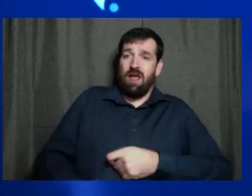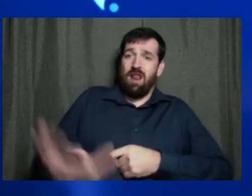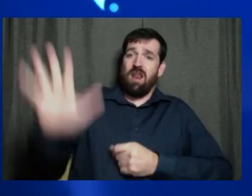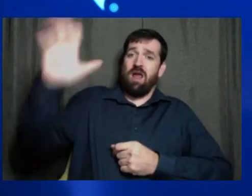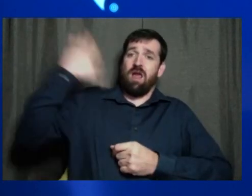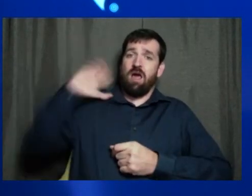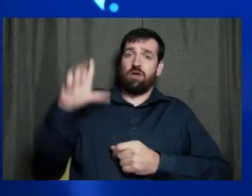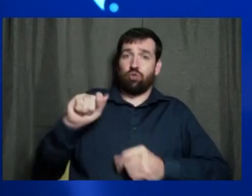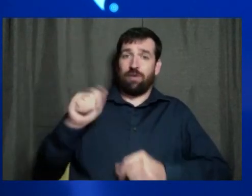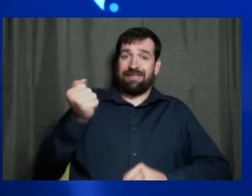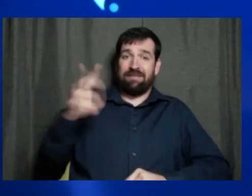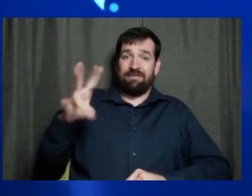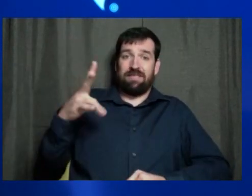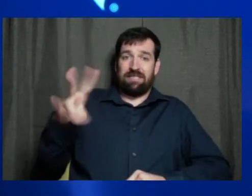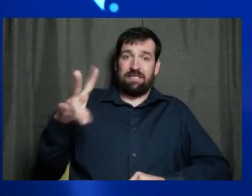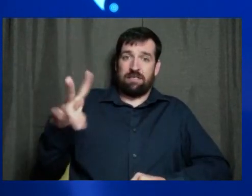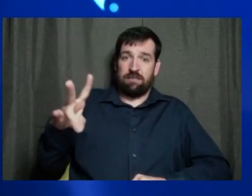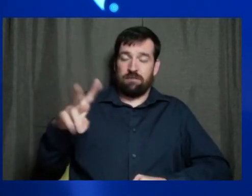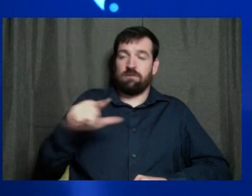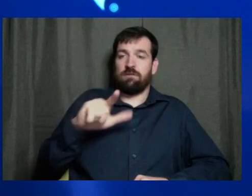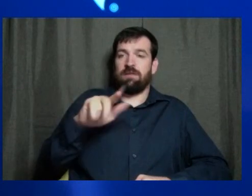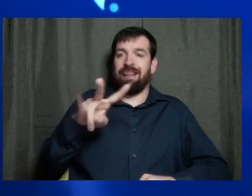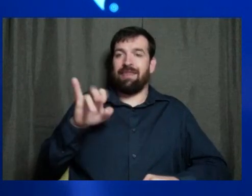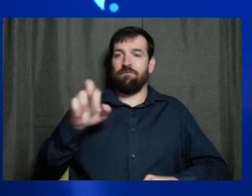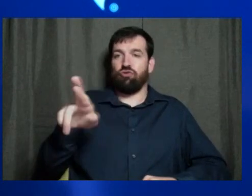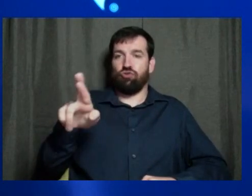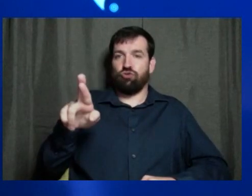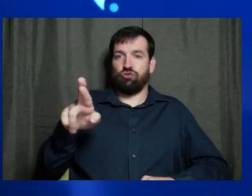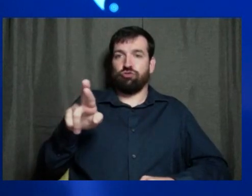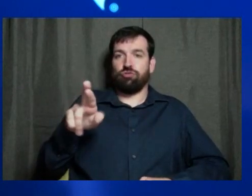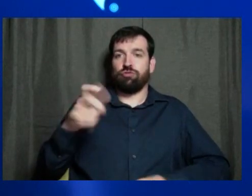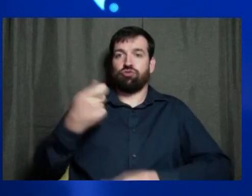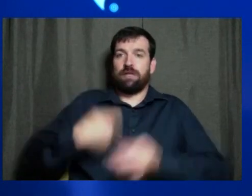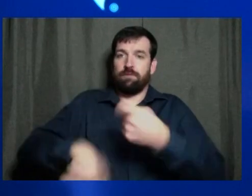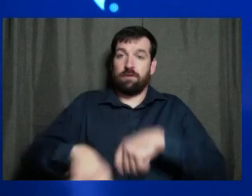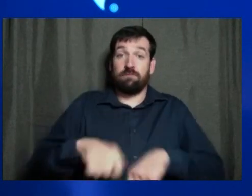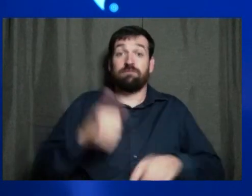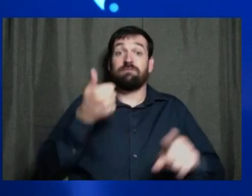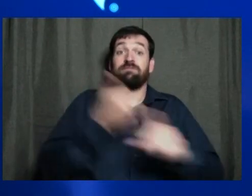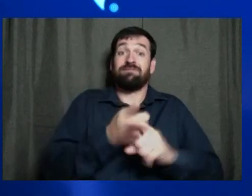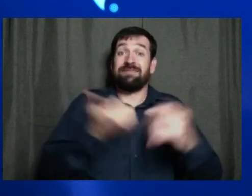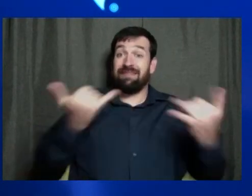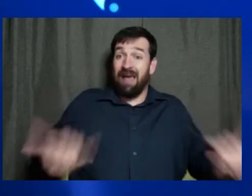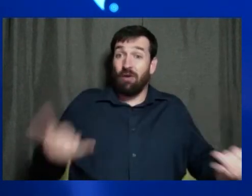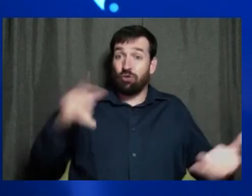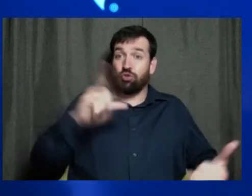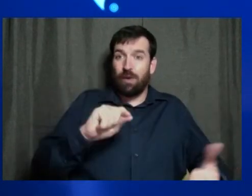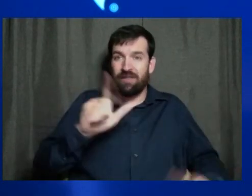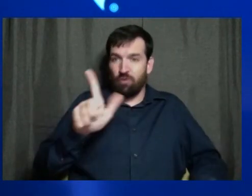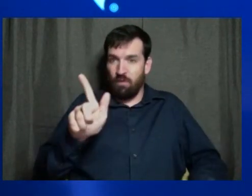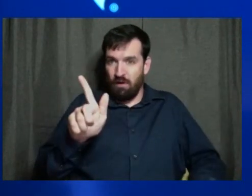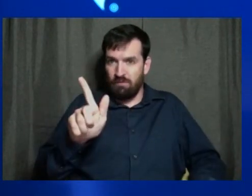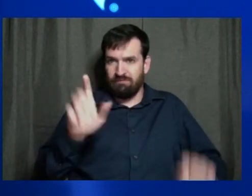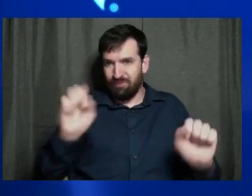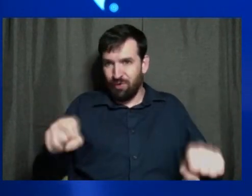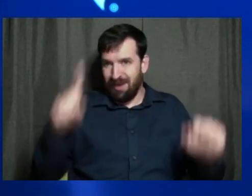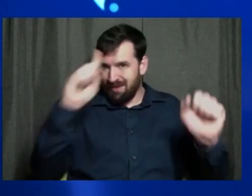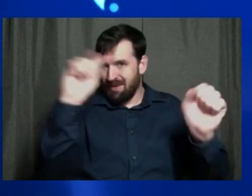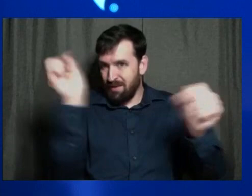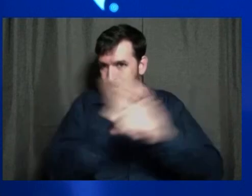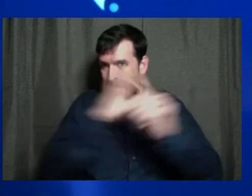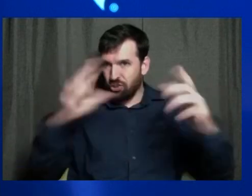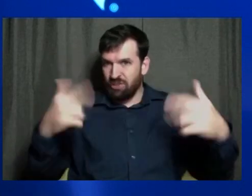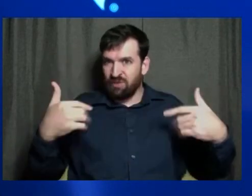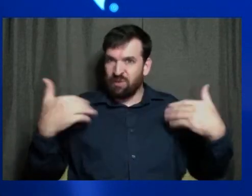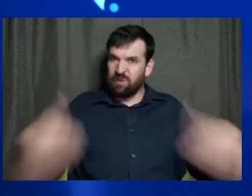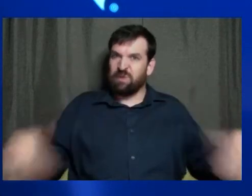it up. Yep. There you go. In 2017, it is 2021. So you can imagine how excited we might have